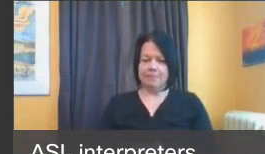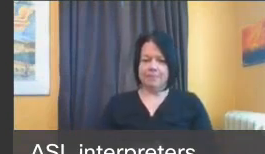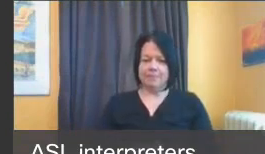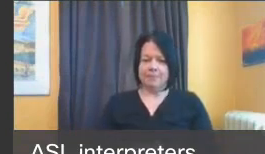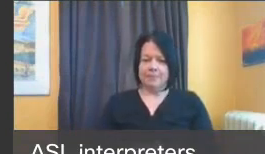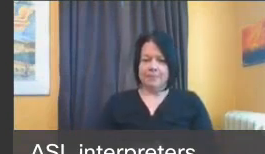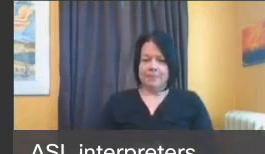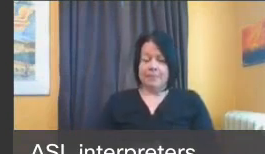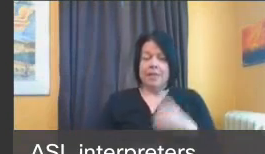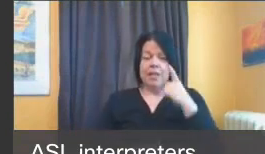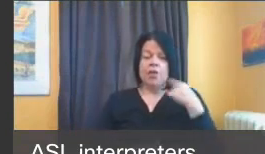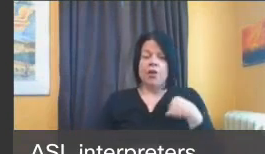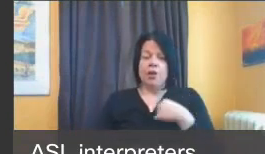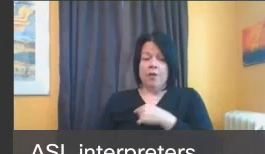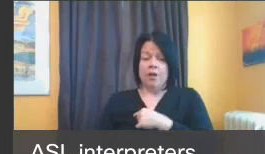For us, we have,